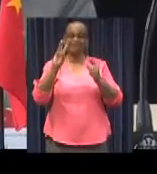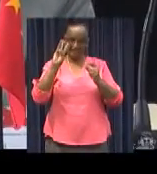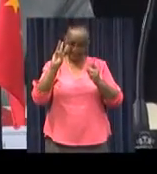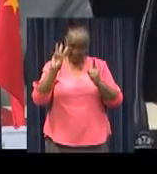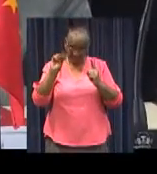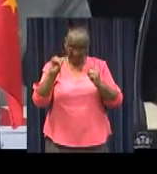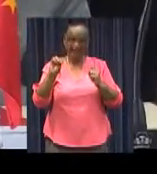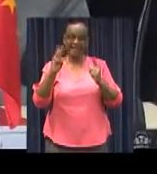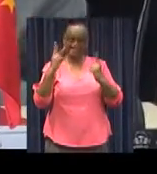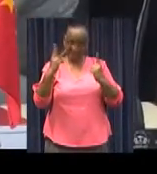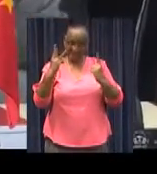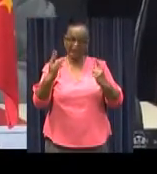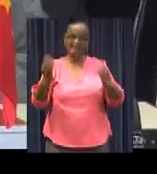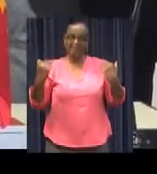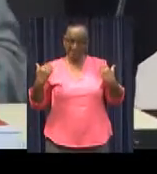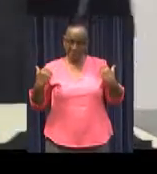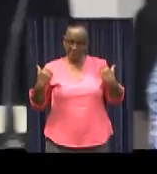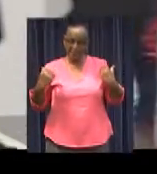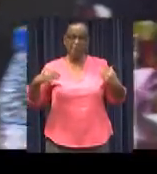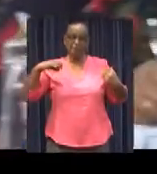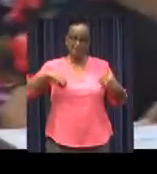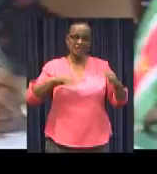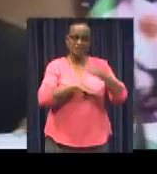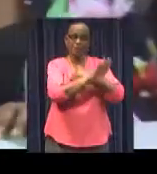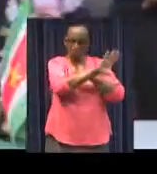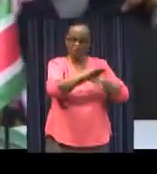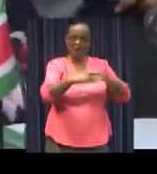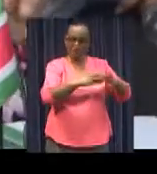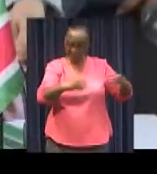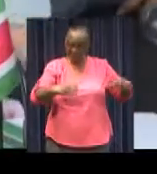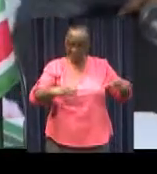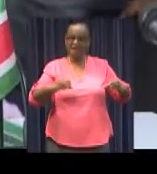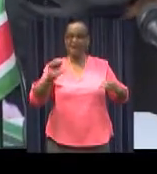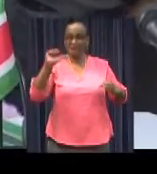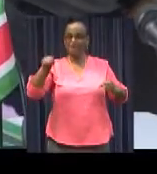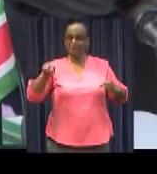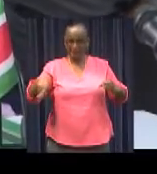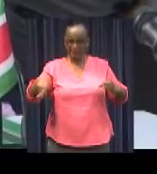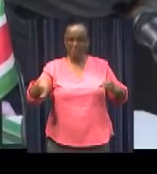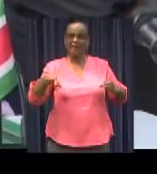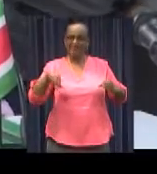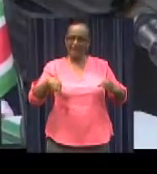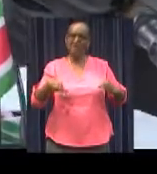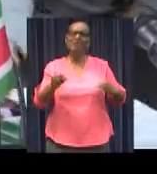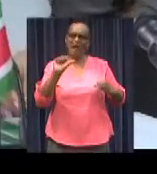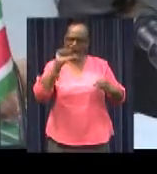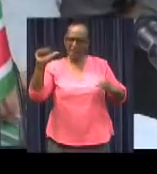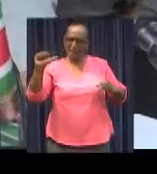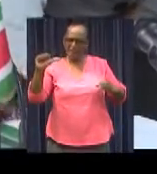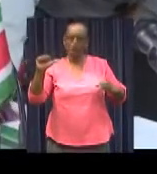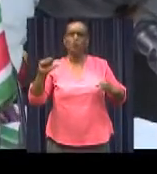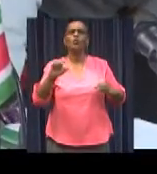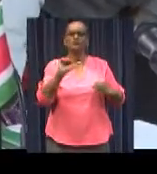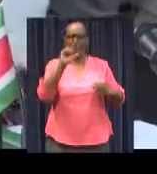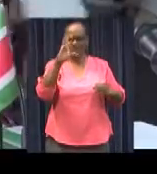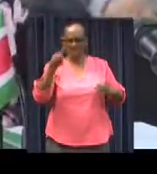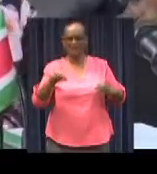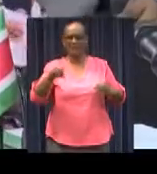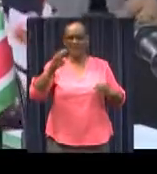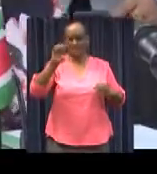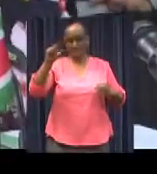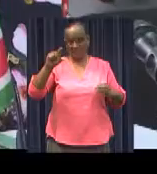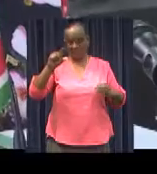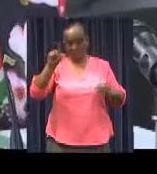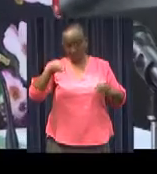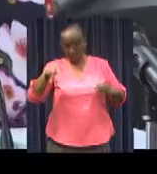13 between Minister Yildiz Polak-Bikli of Foreign Affairs and Chinese Ambassador Zhang Jingyong.